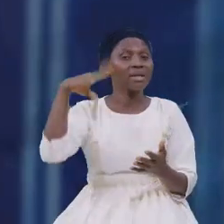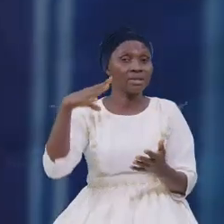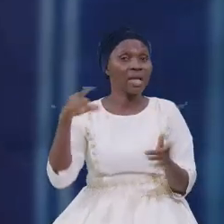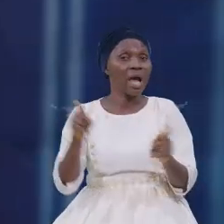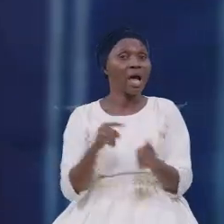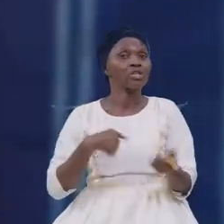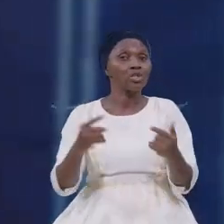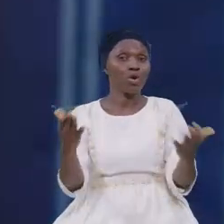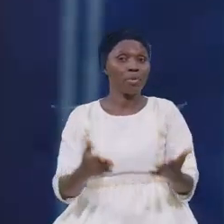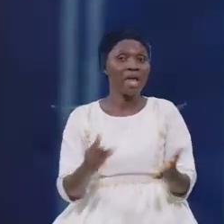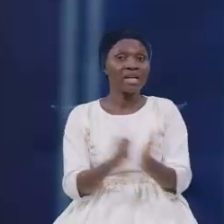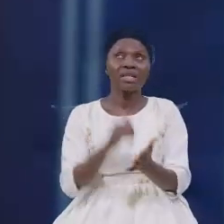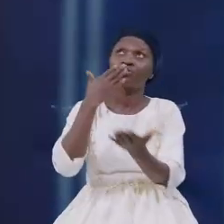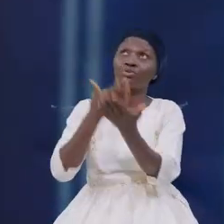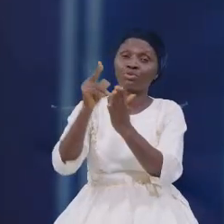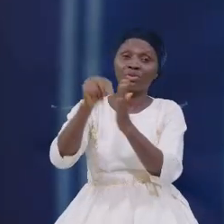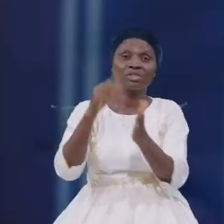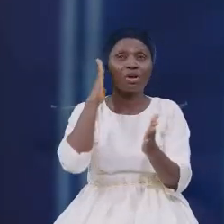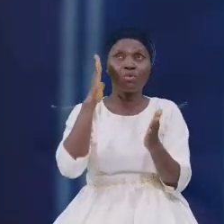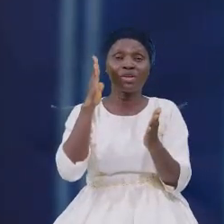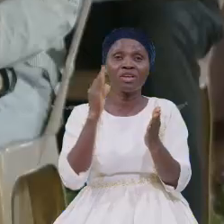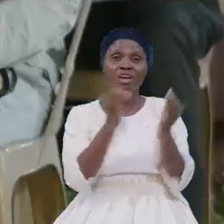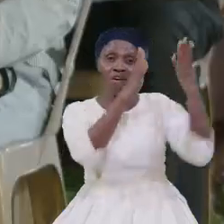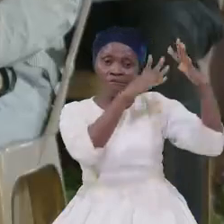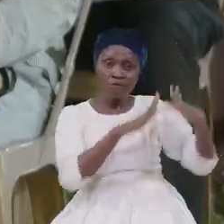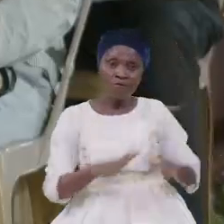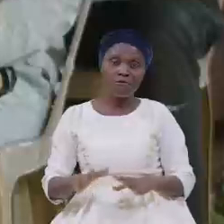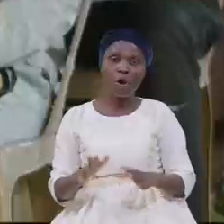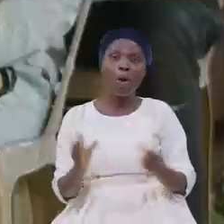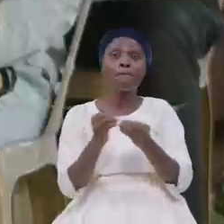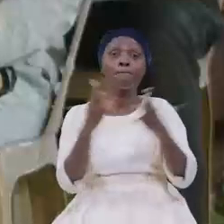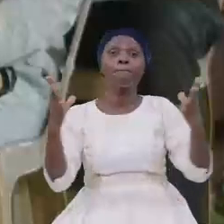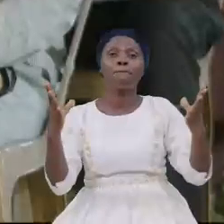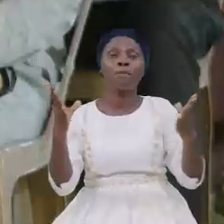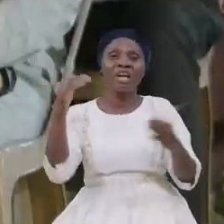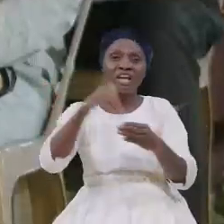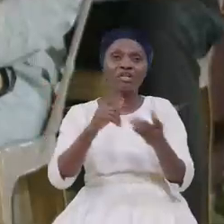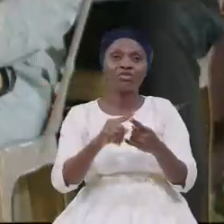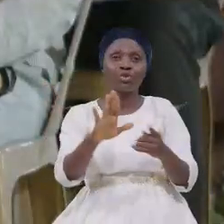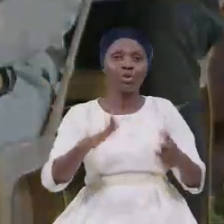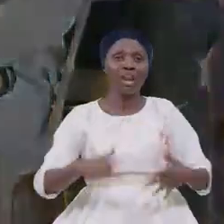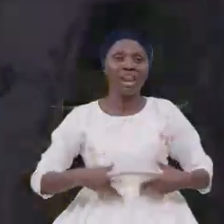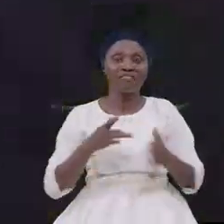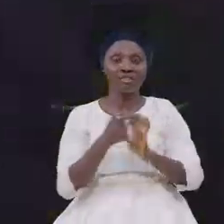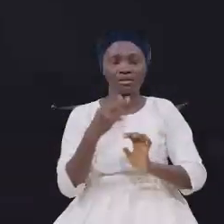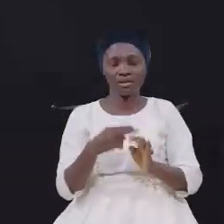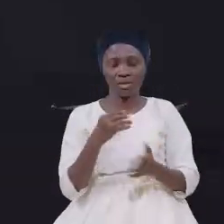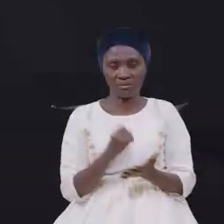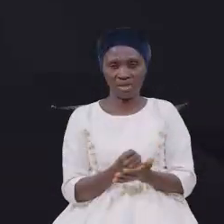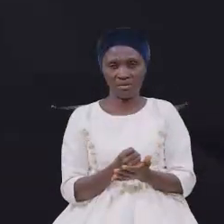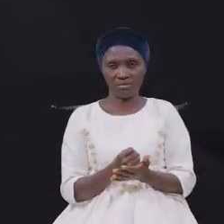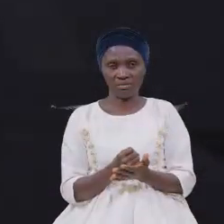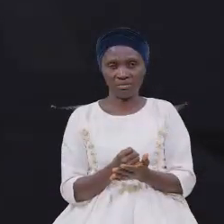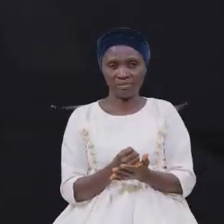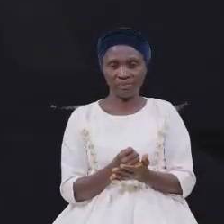more abundantly into your life in Jesus' name. Despisest thou the riches of